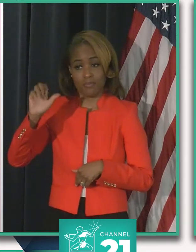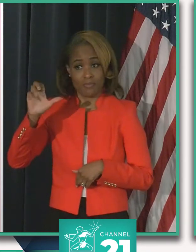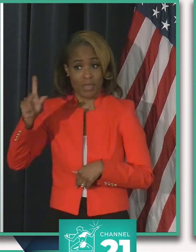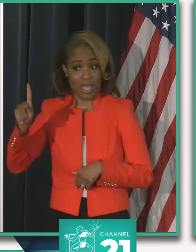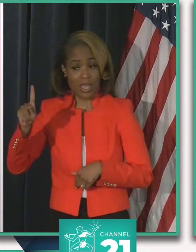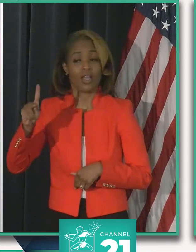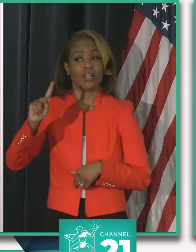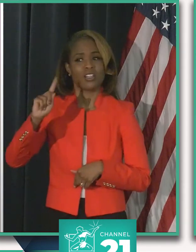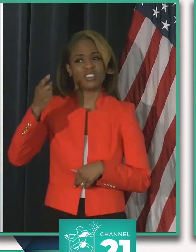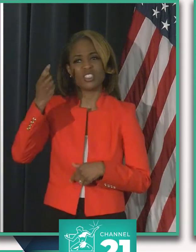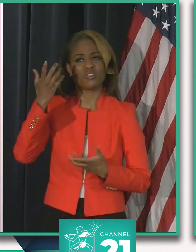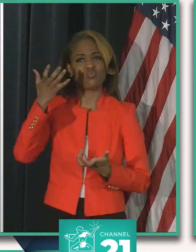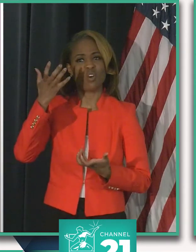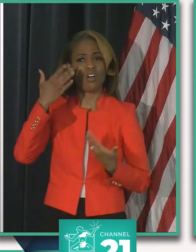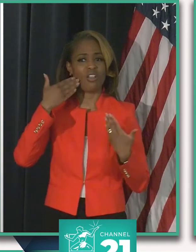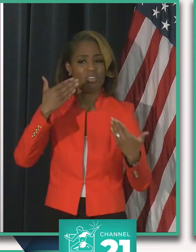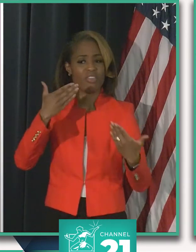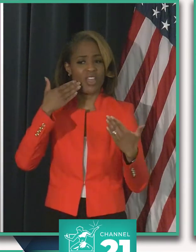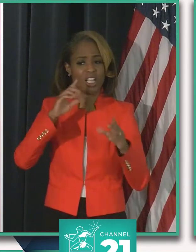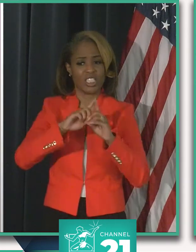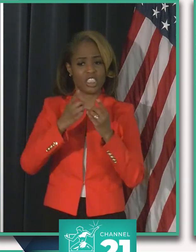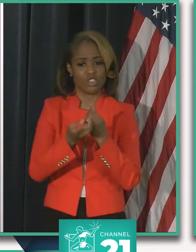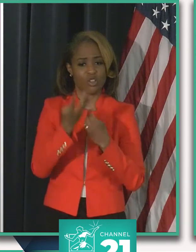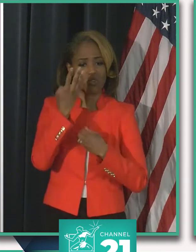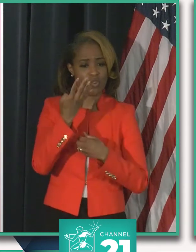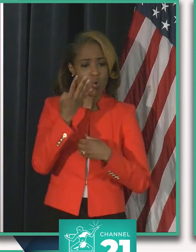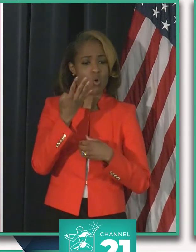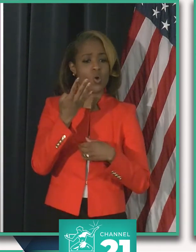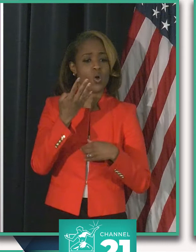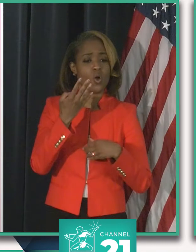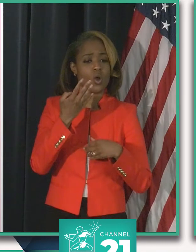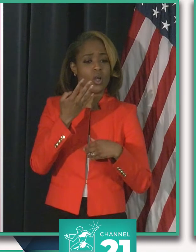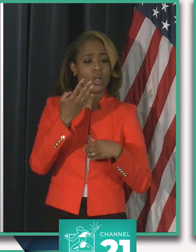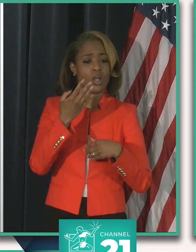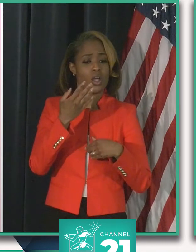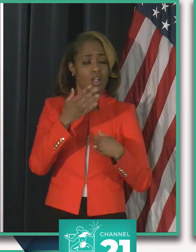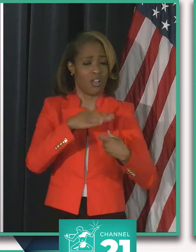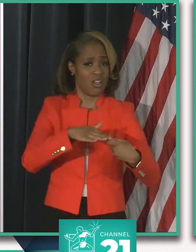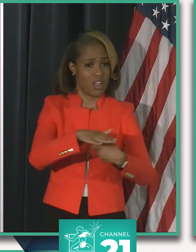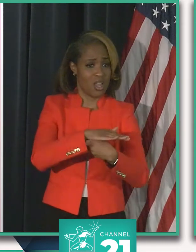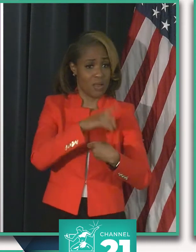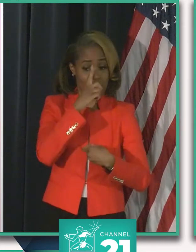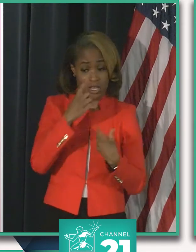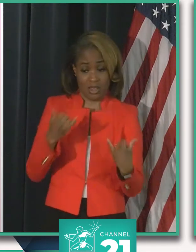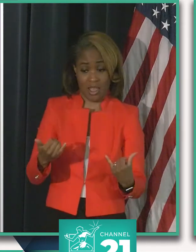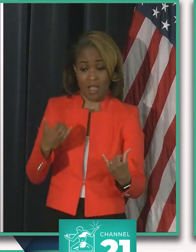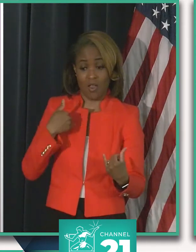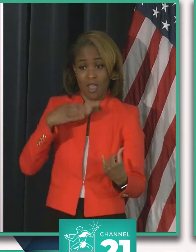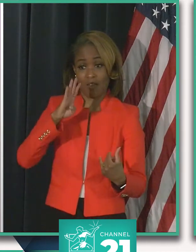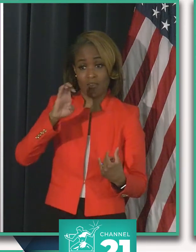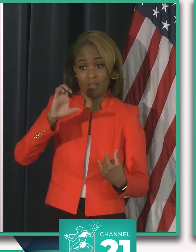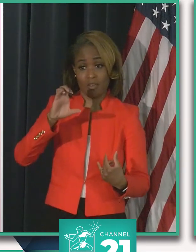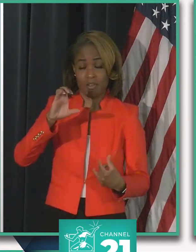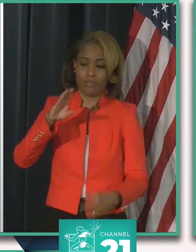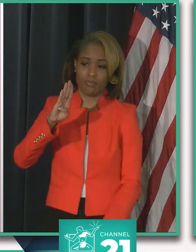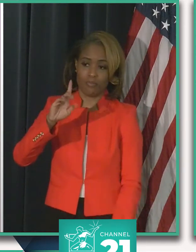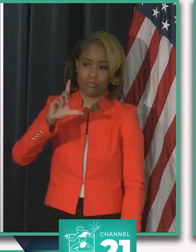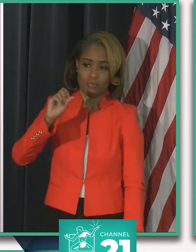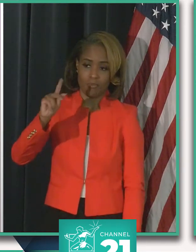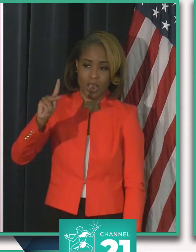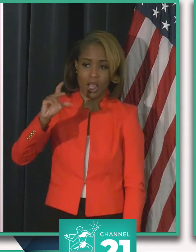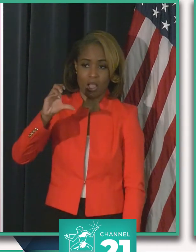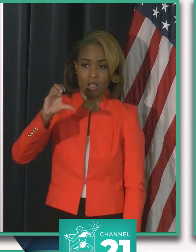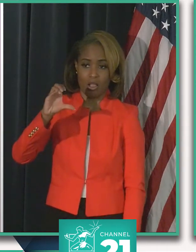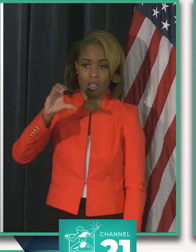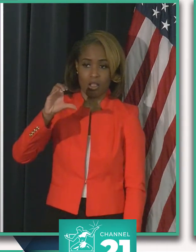to thank the district for Department of Neighborhoods because we now have a block club. The crime